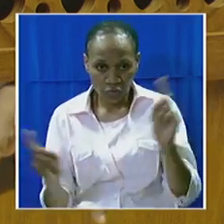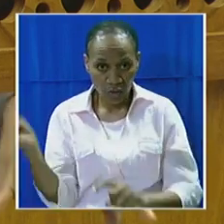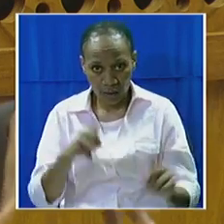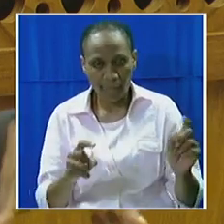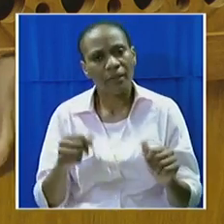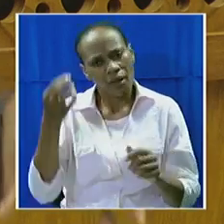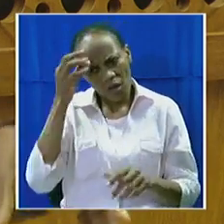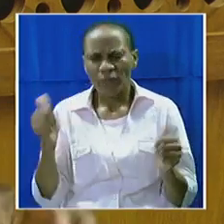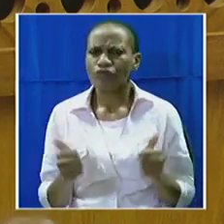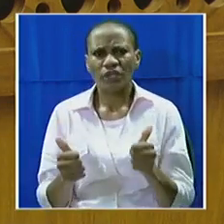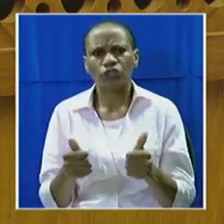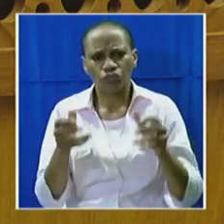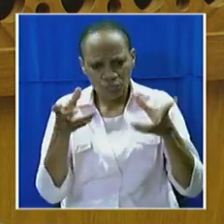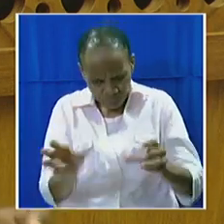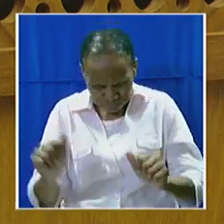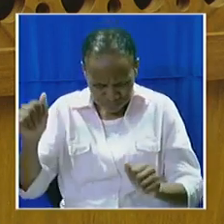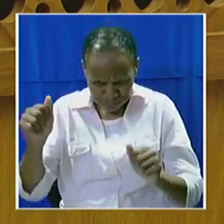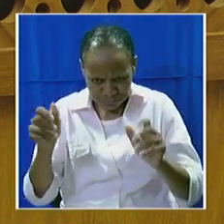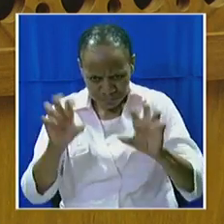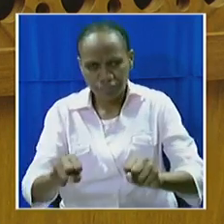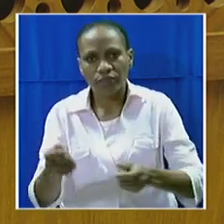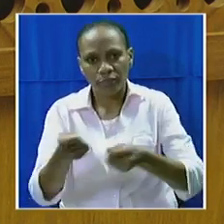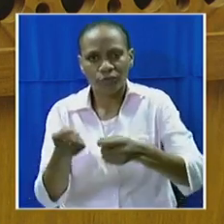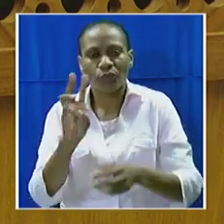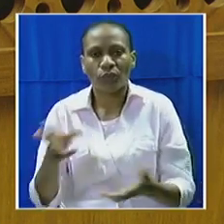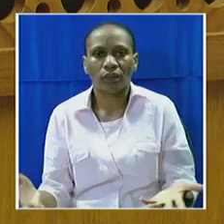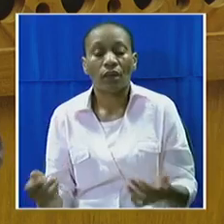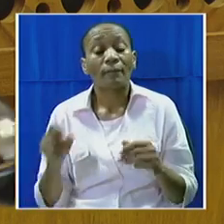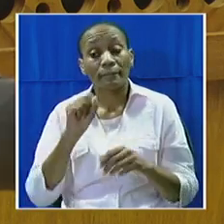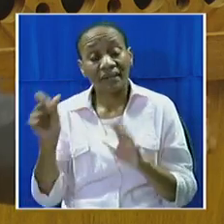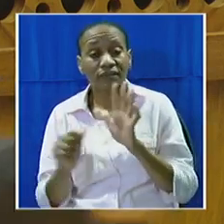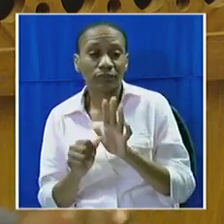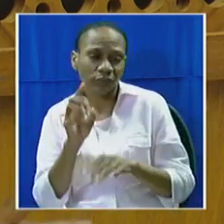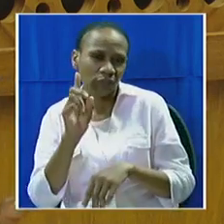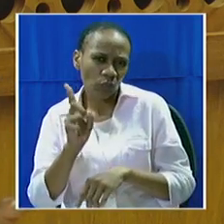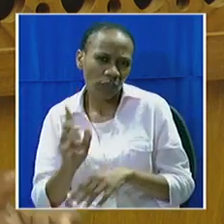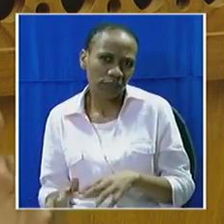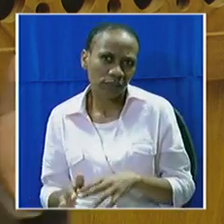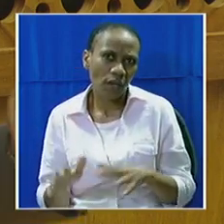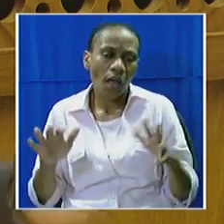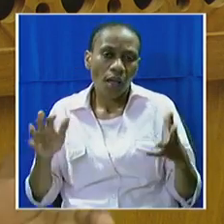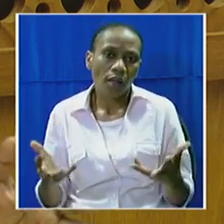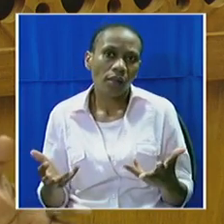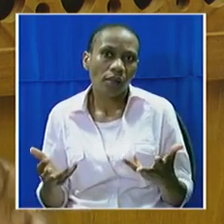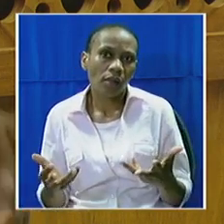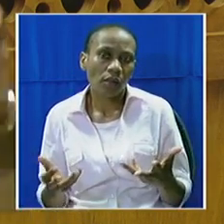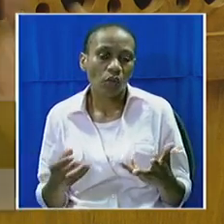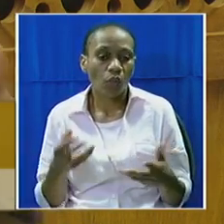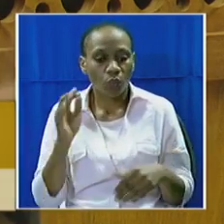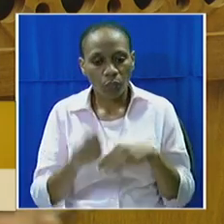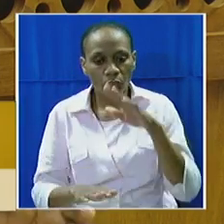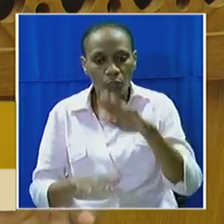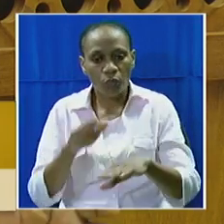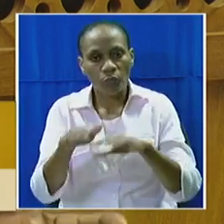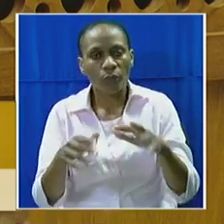ready to deal with those when they land. But I think what's important is to look at the resilience of how, as we move into the future, we're going to